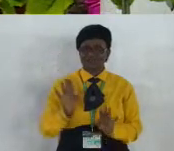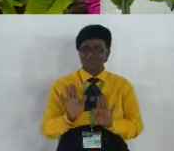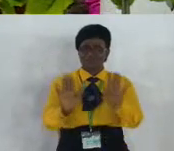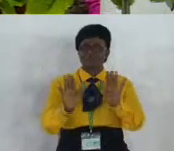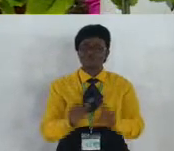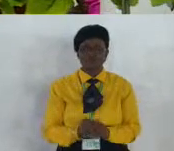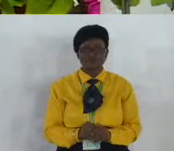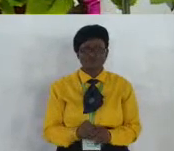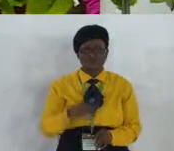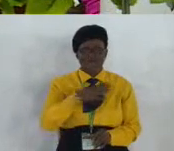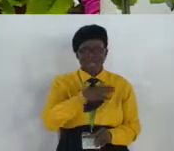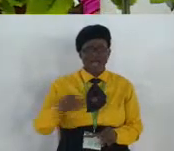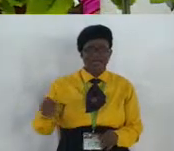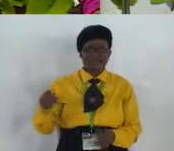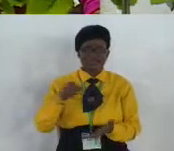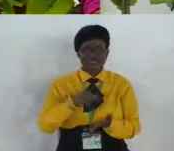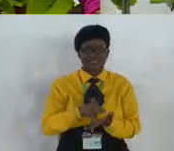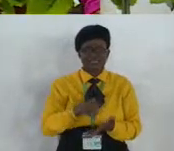And it was